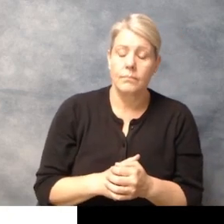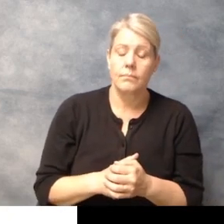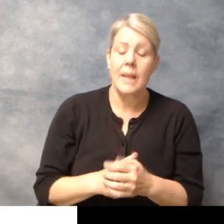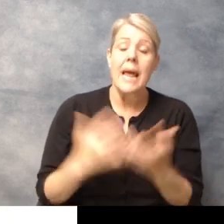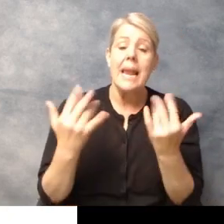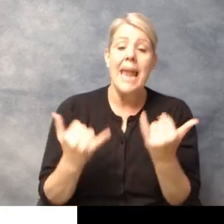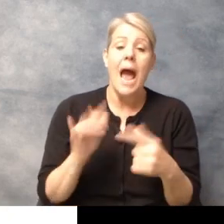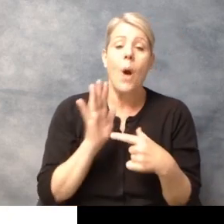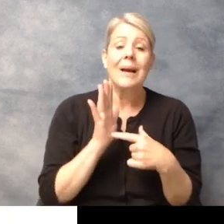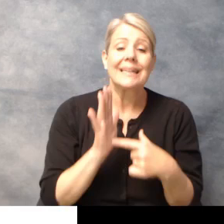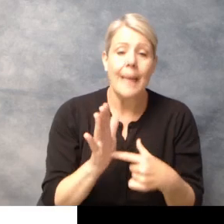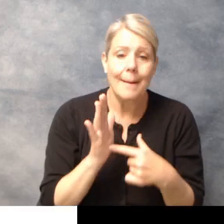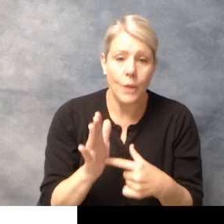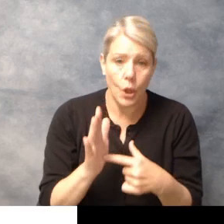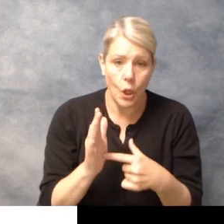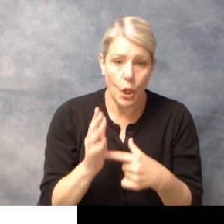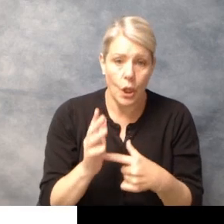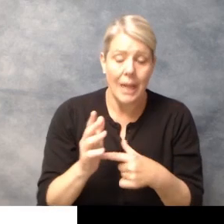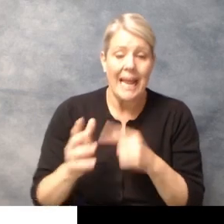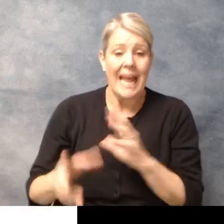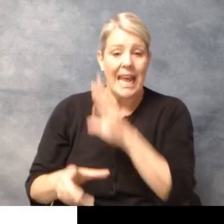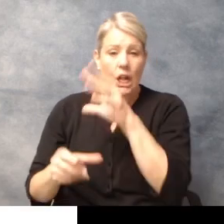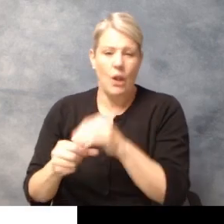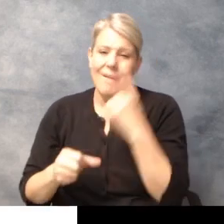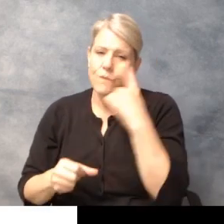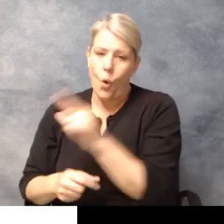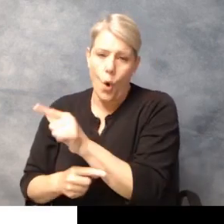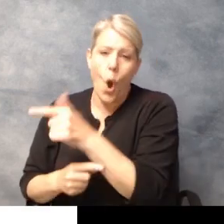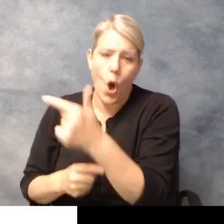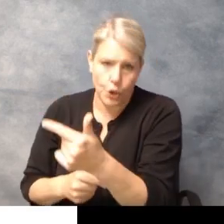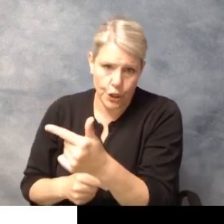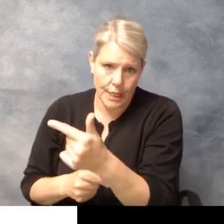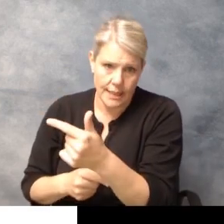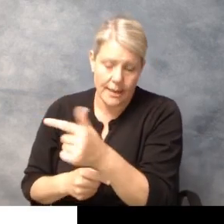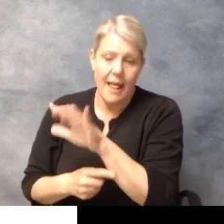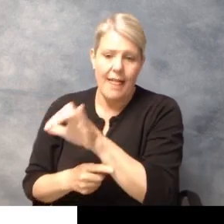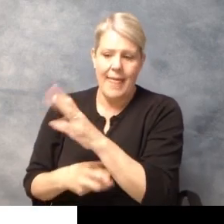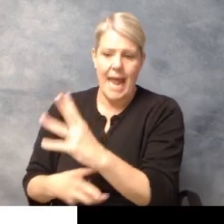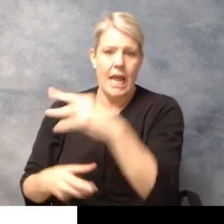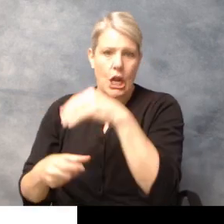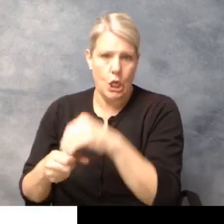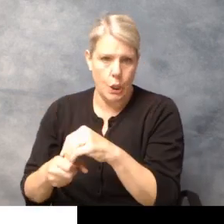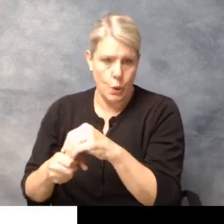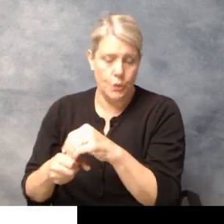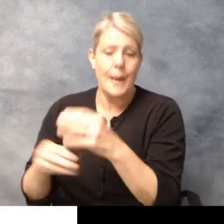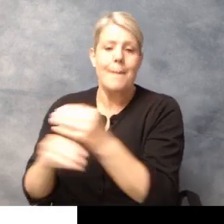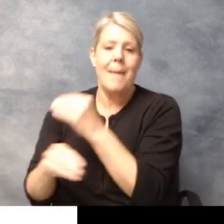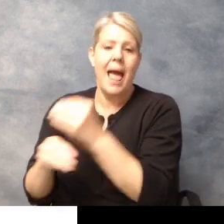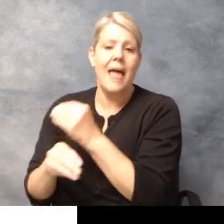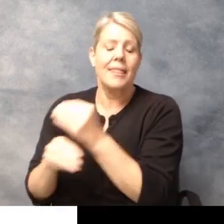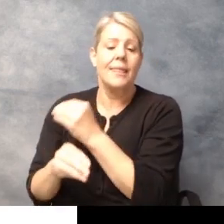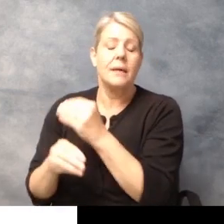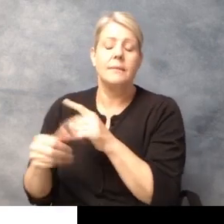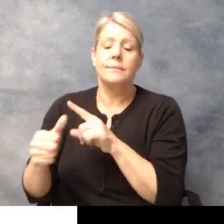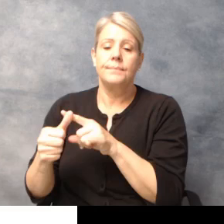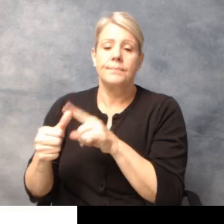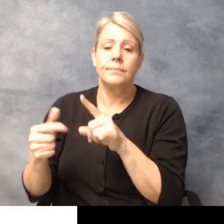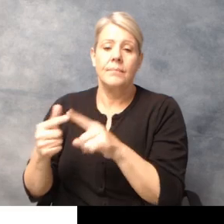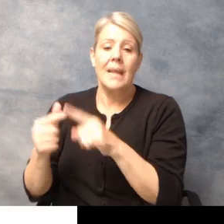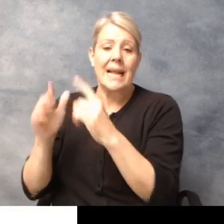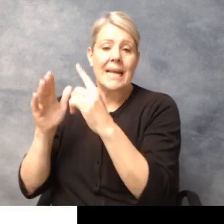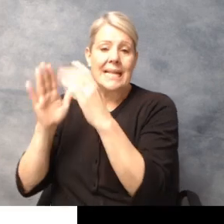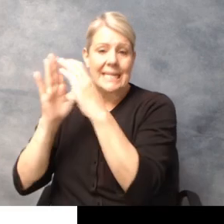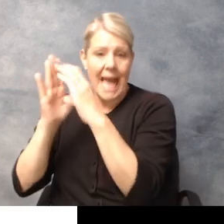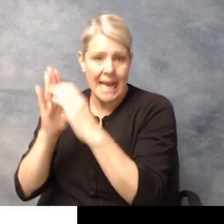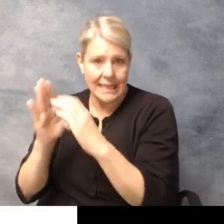This is an example of the question including a table and answer choices given on a math alternate assessment. The student